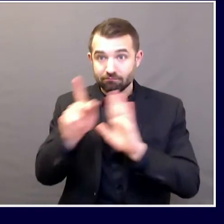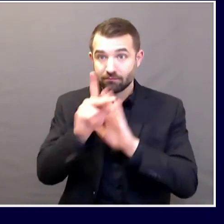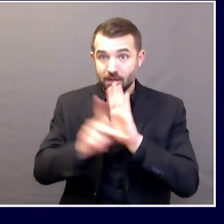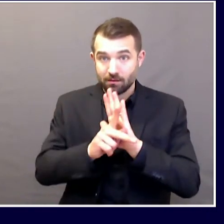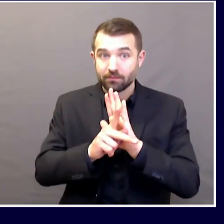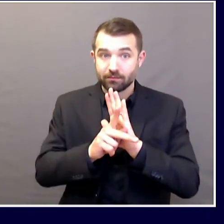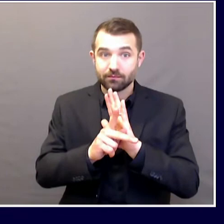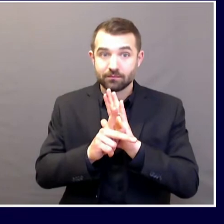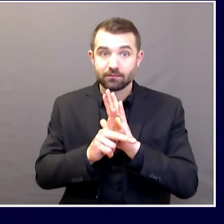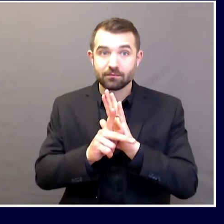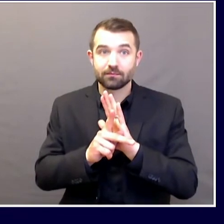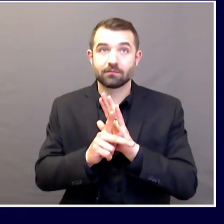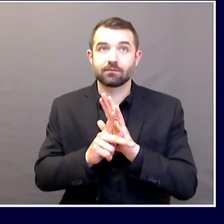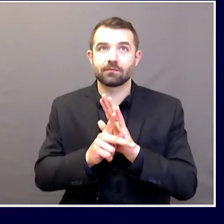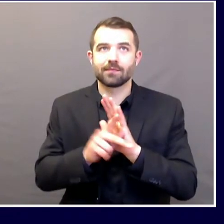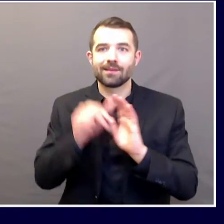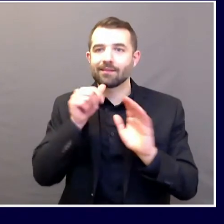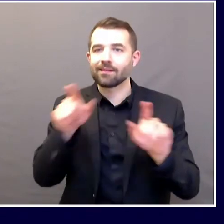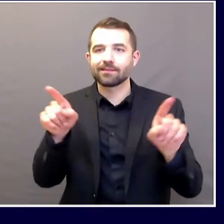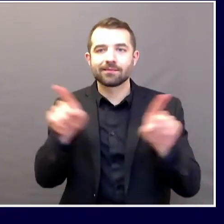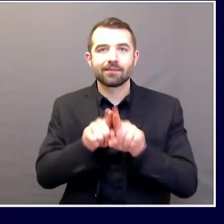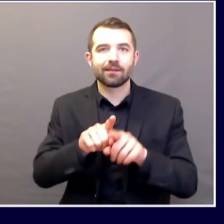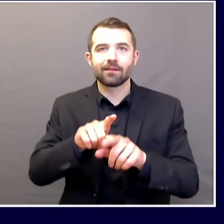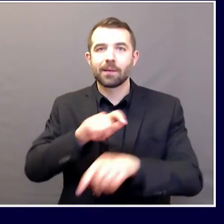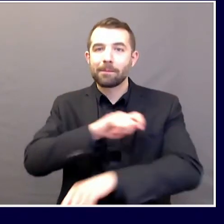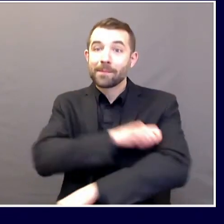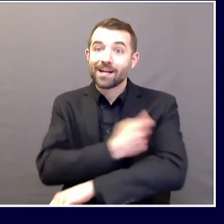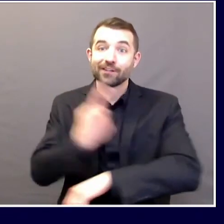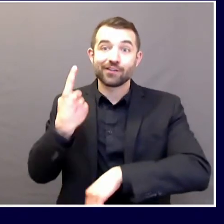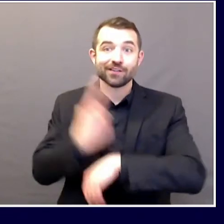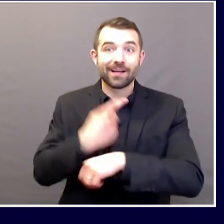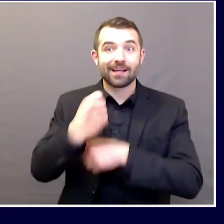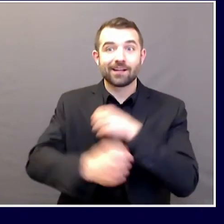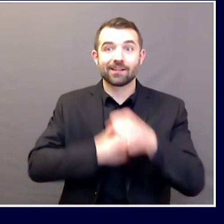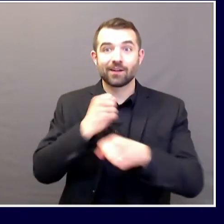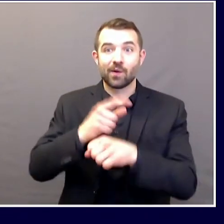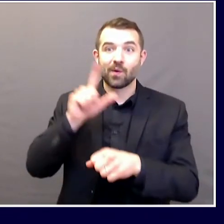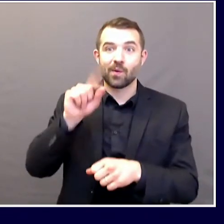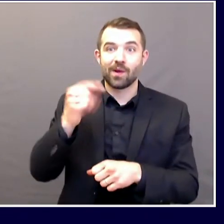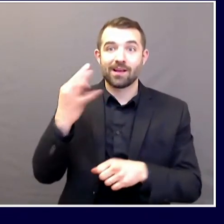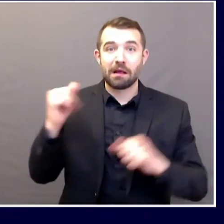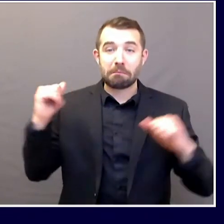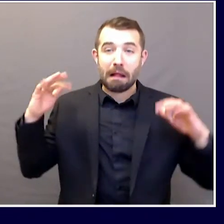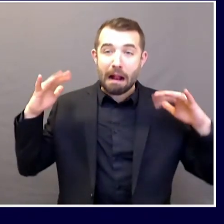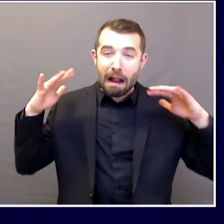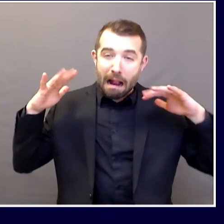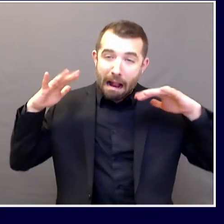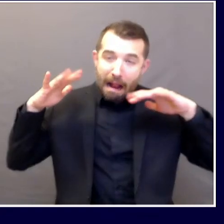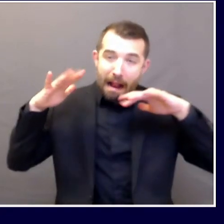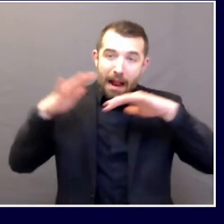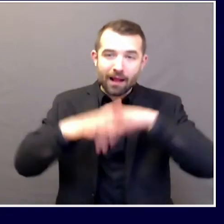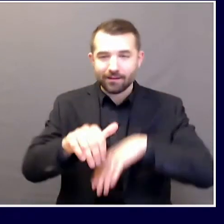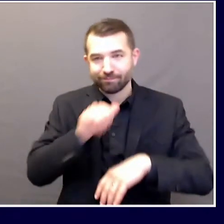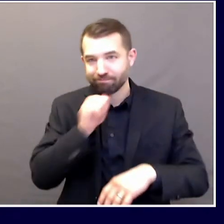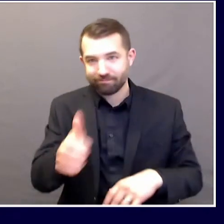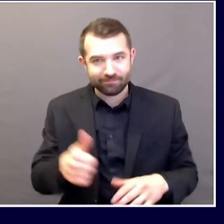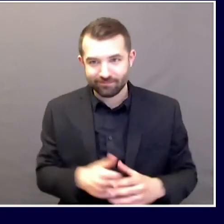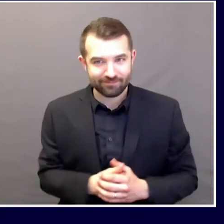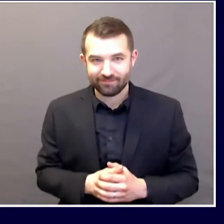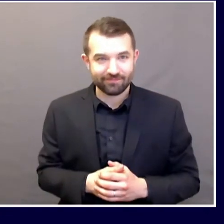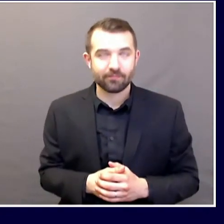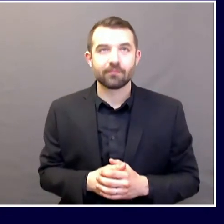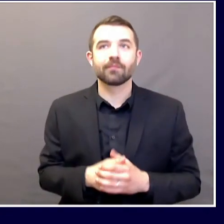Day 2019. It will look and feel different. There will be physical distancing requirements in place, so on and